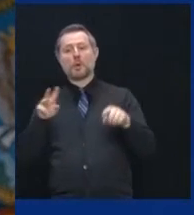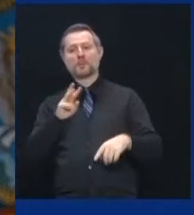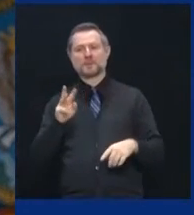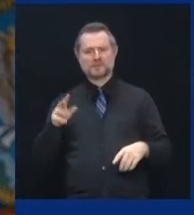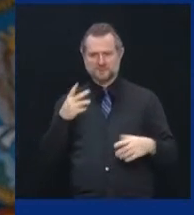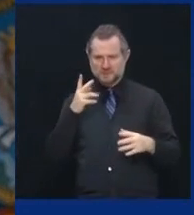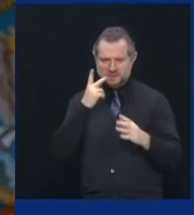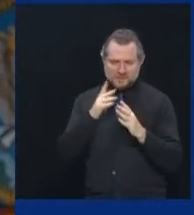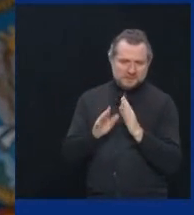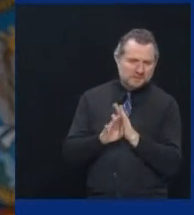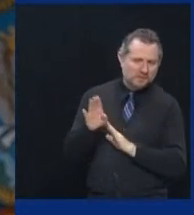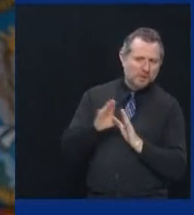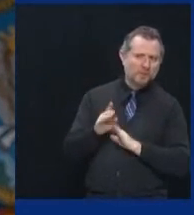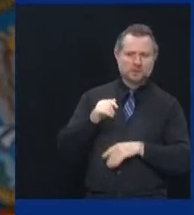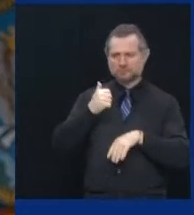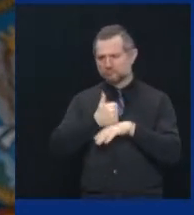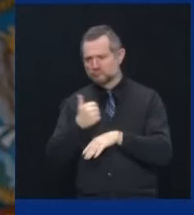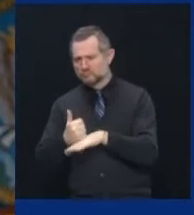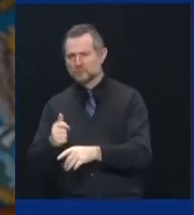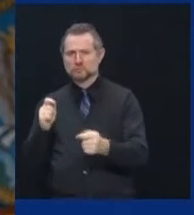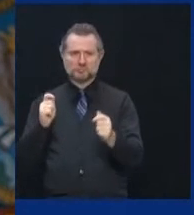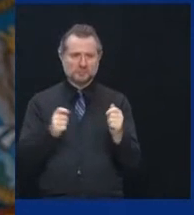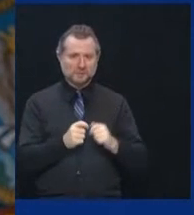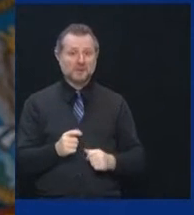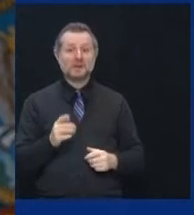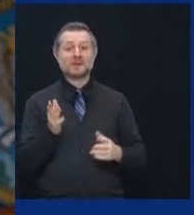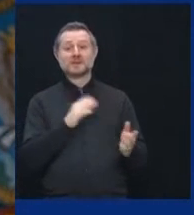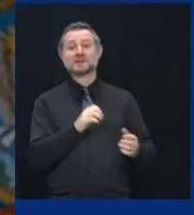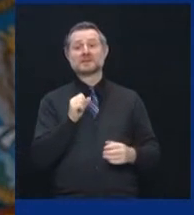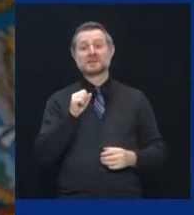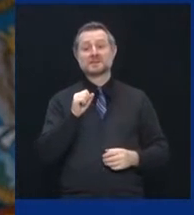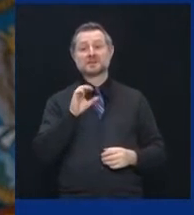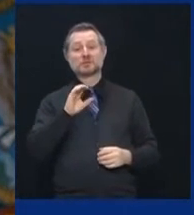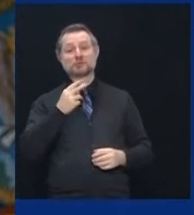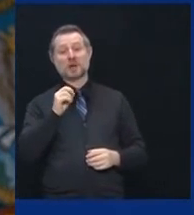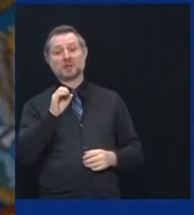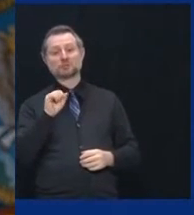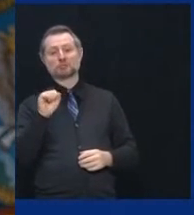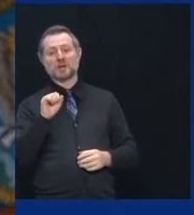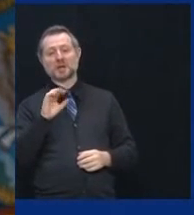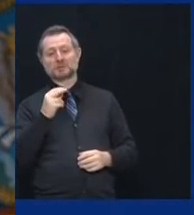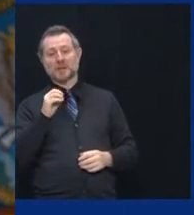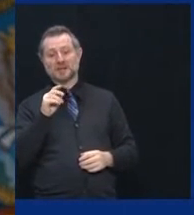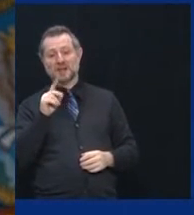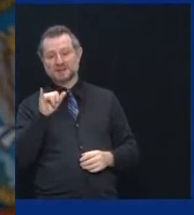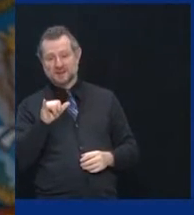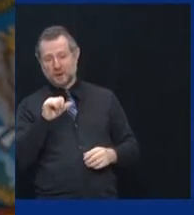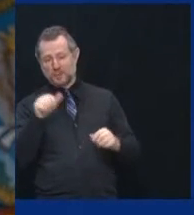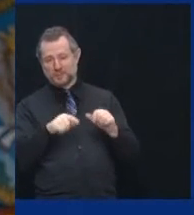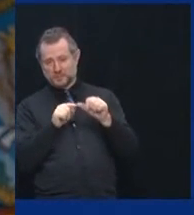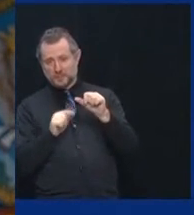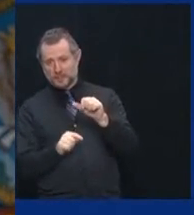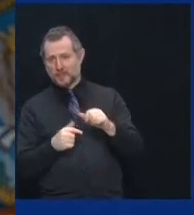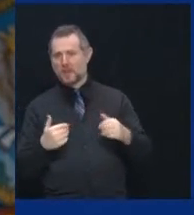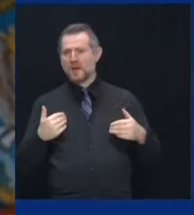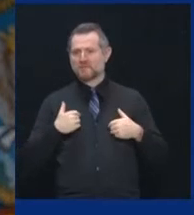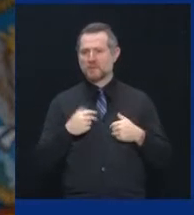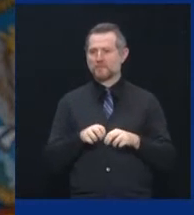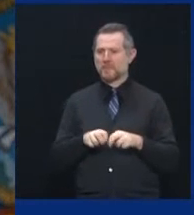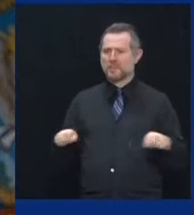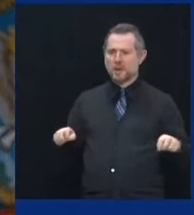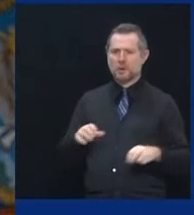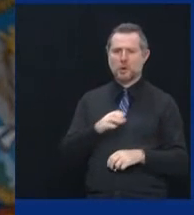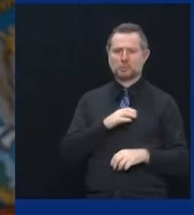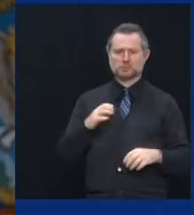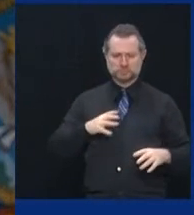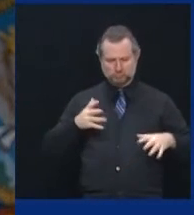and implementation of each reform. Schenectady has created a diverse citizen advisory panel to